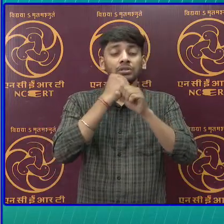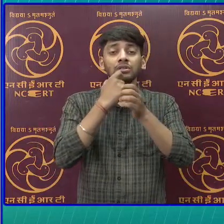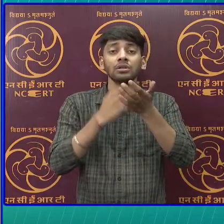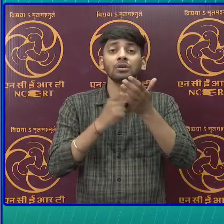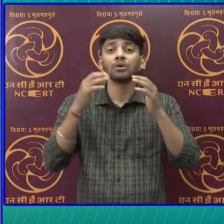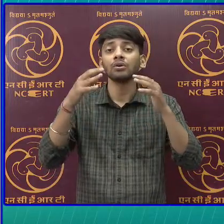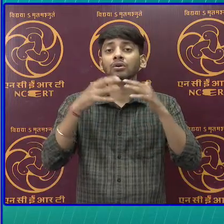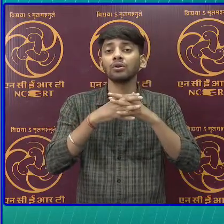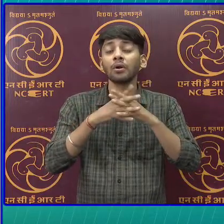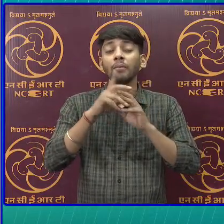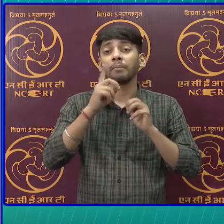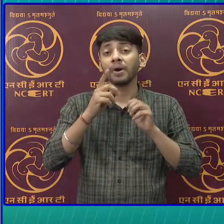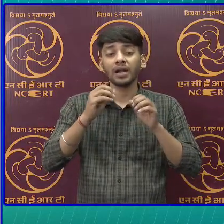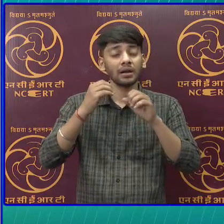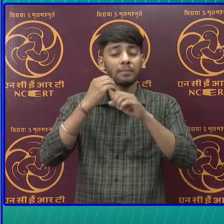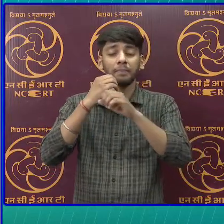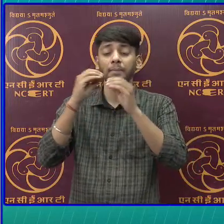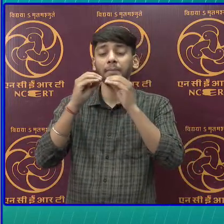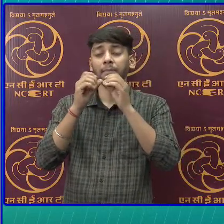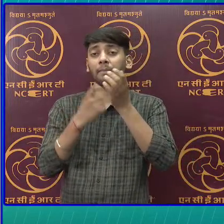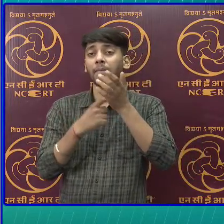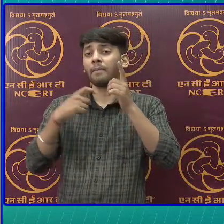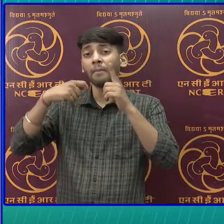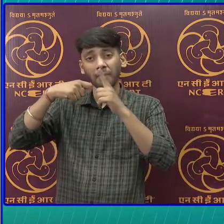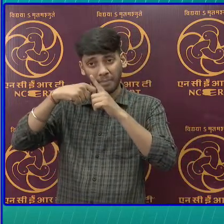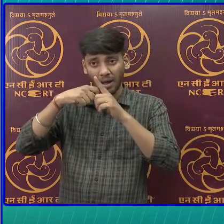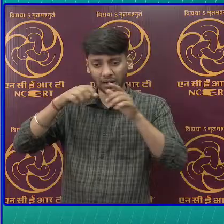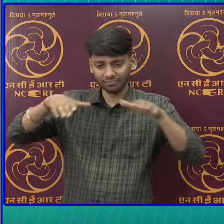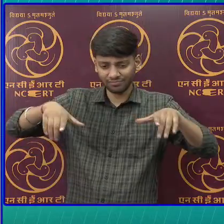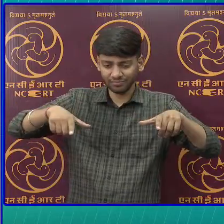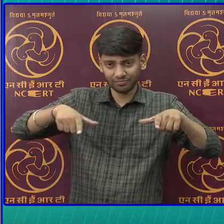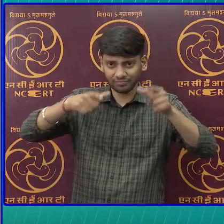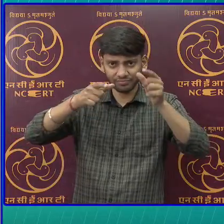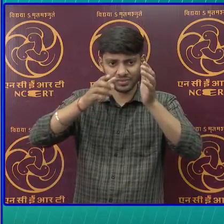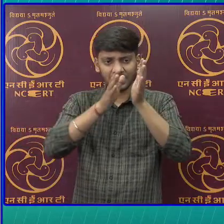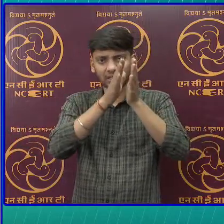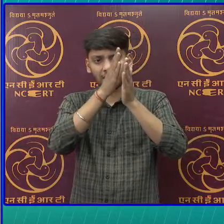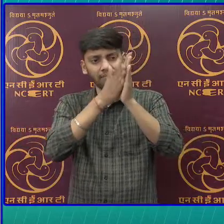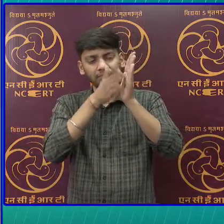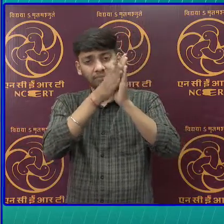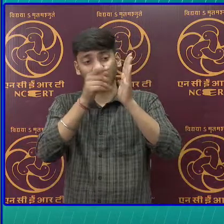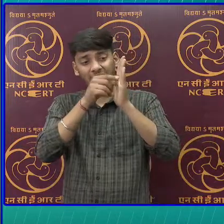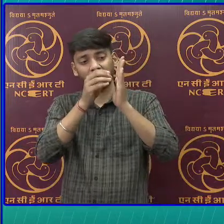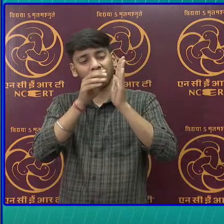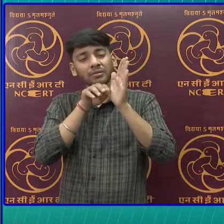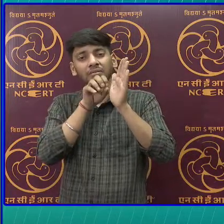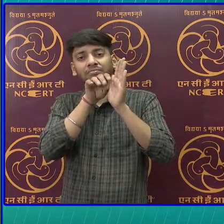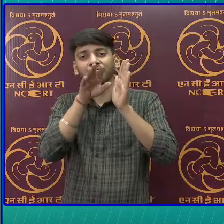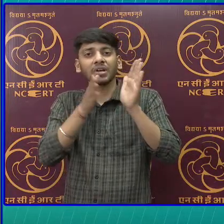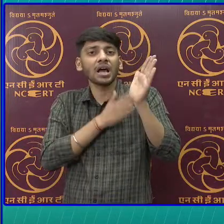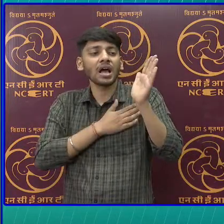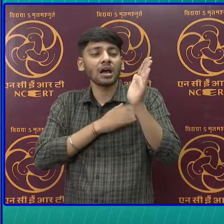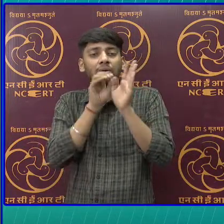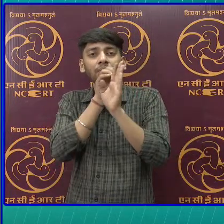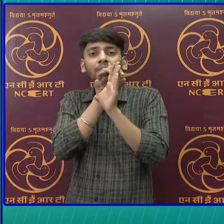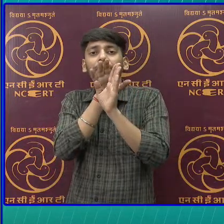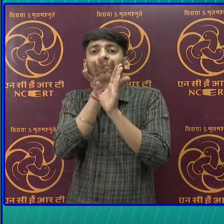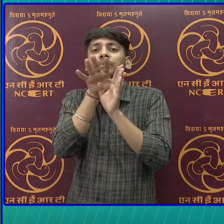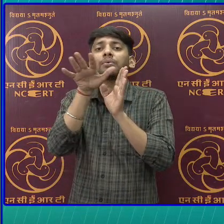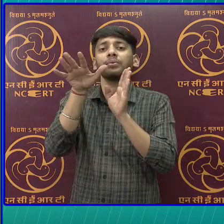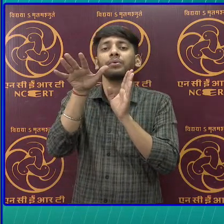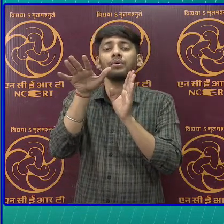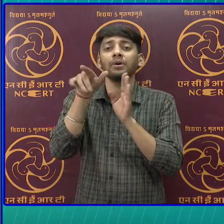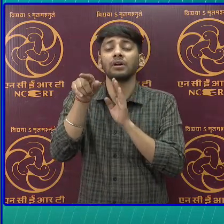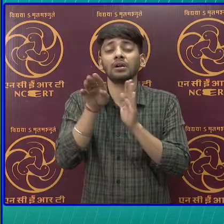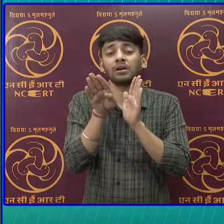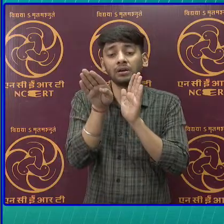that bark. Okay, Yes. so poet here says that killing a tree is a time